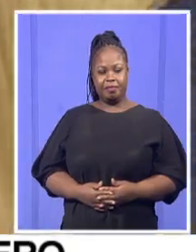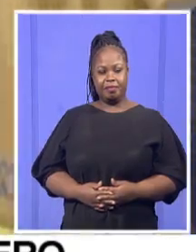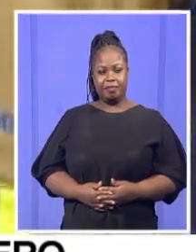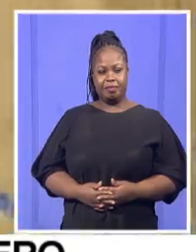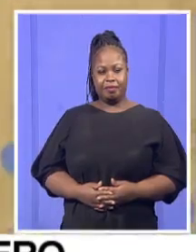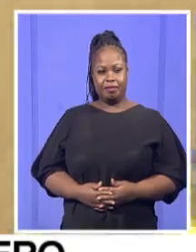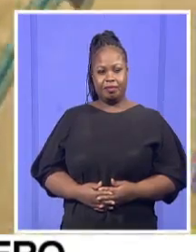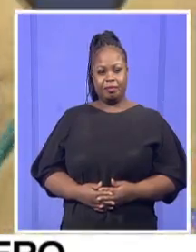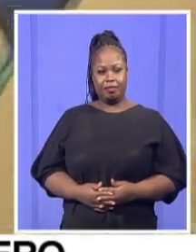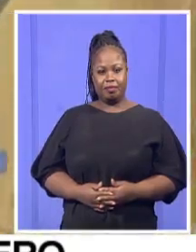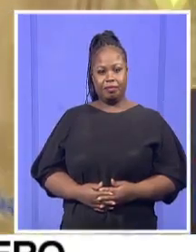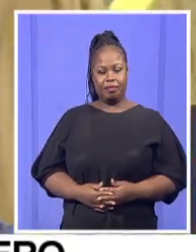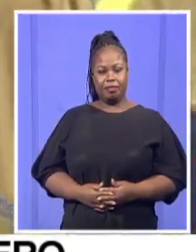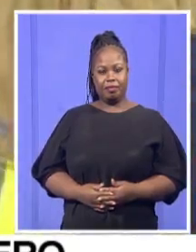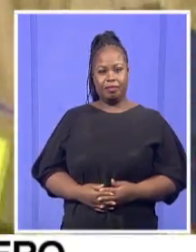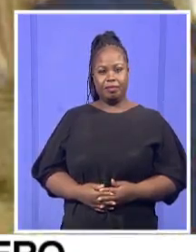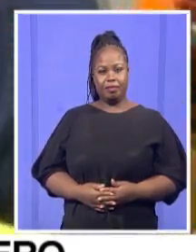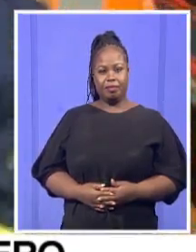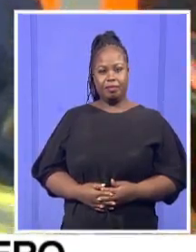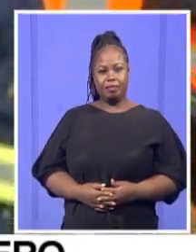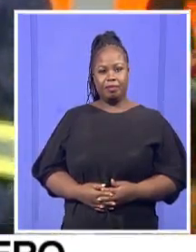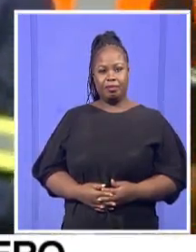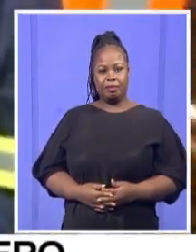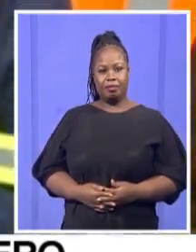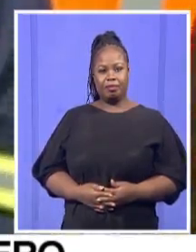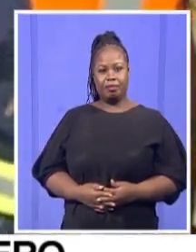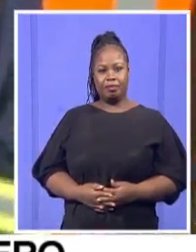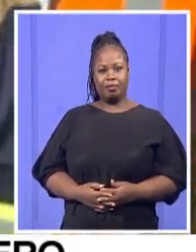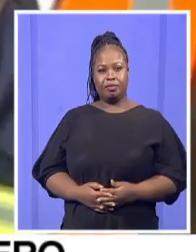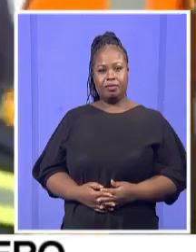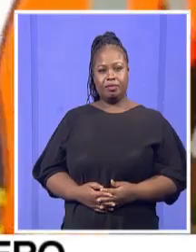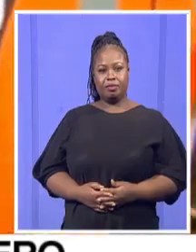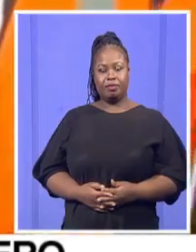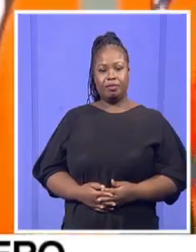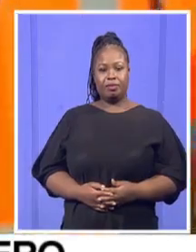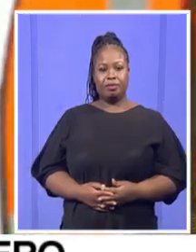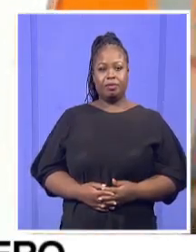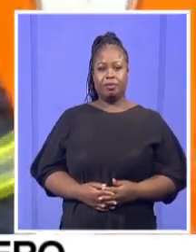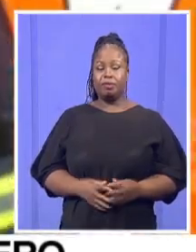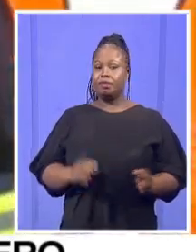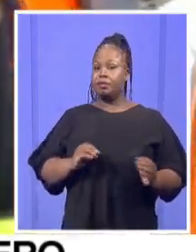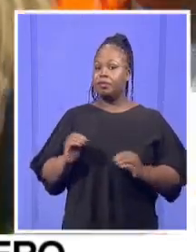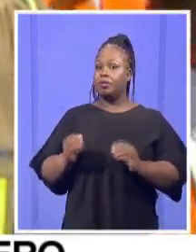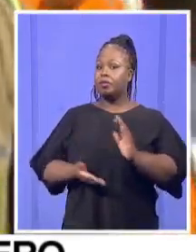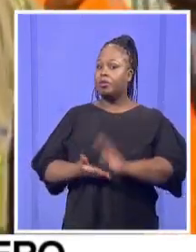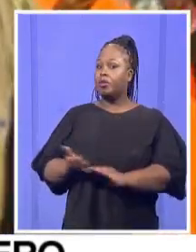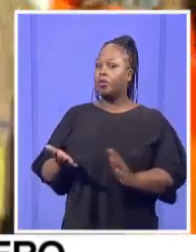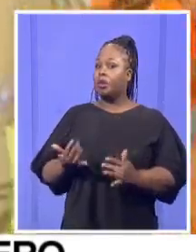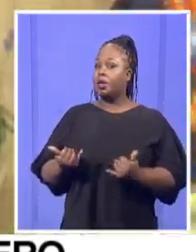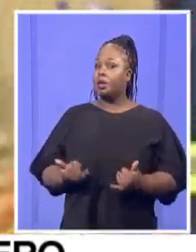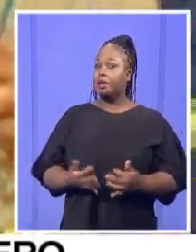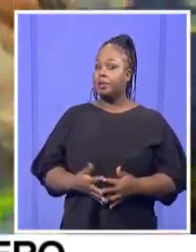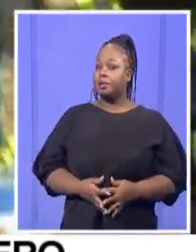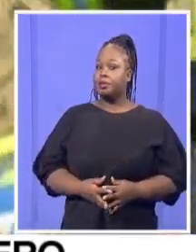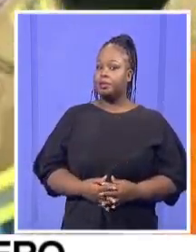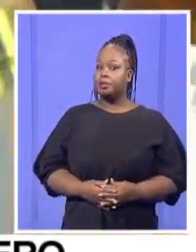Okay, fantastic. All right, lovely. If everyone make way up, we'll do the So where are we moving to?